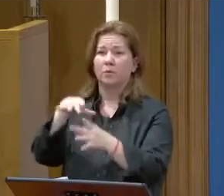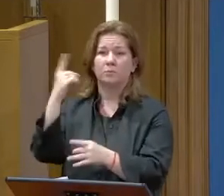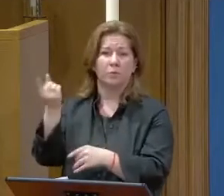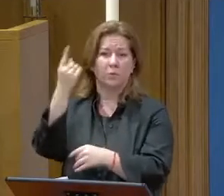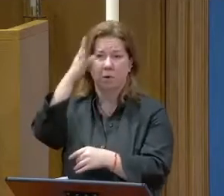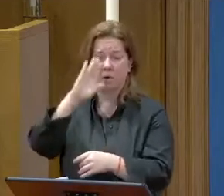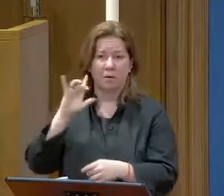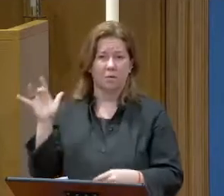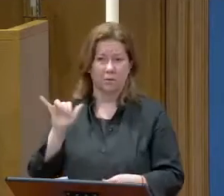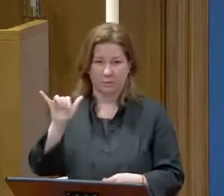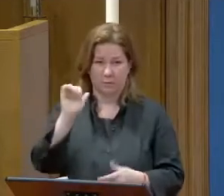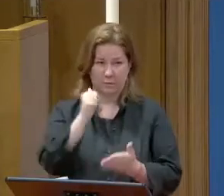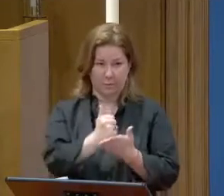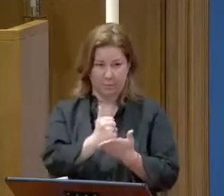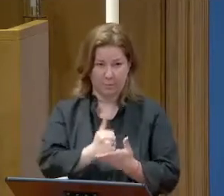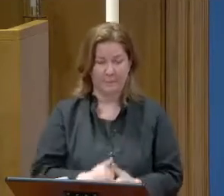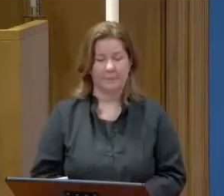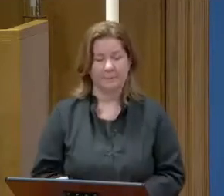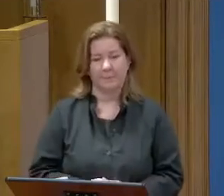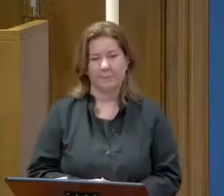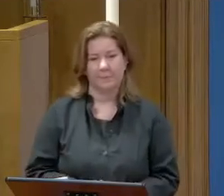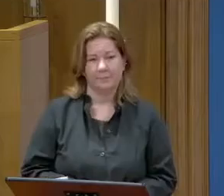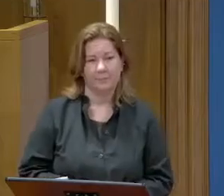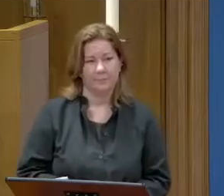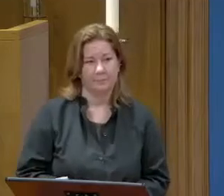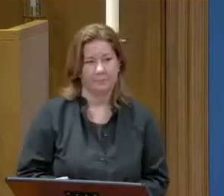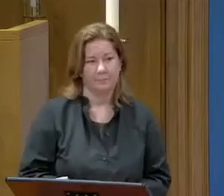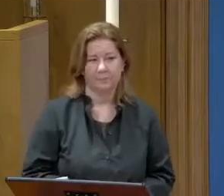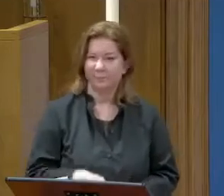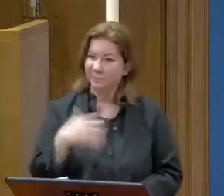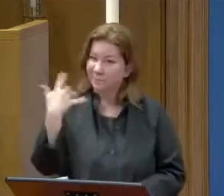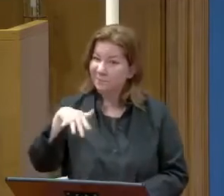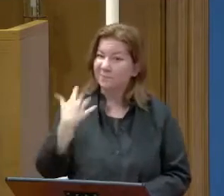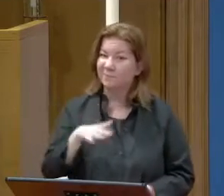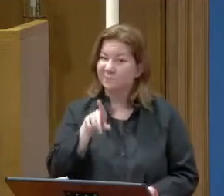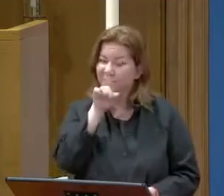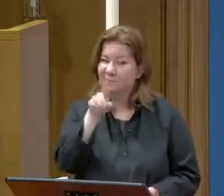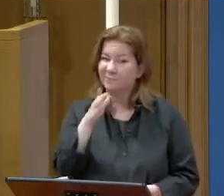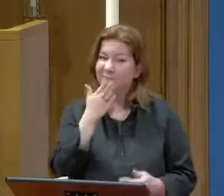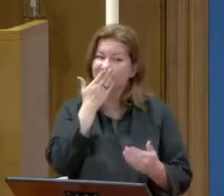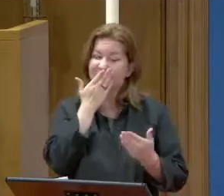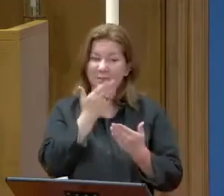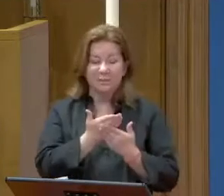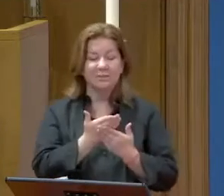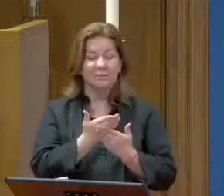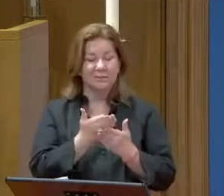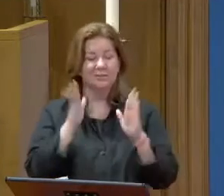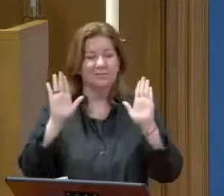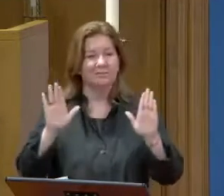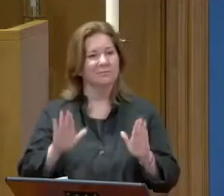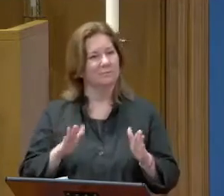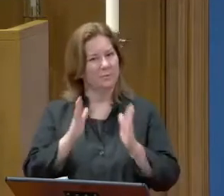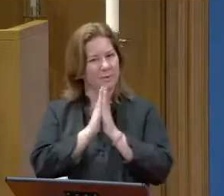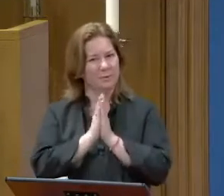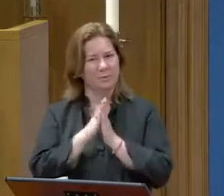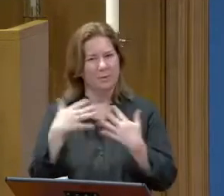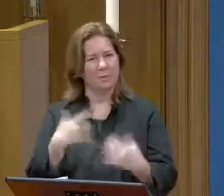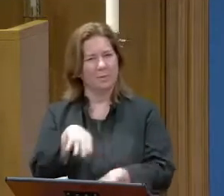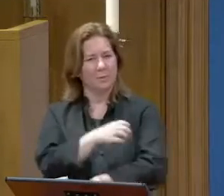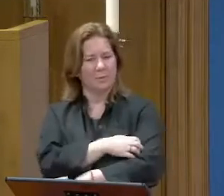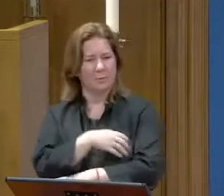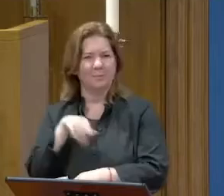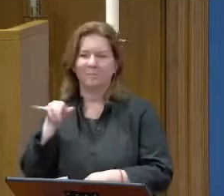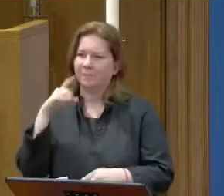ever. Amen." Wow. That's such a great prayer. It's so powerful.